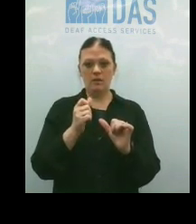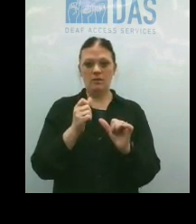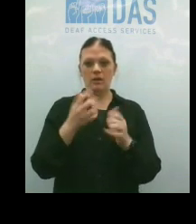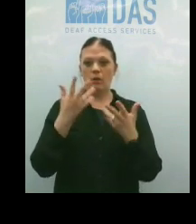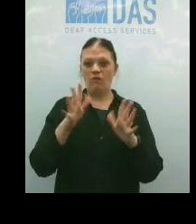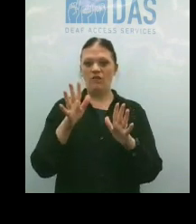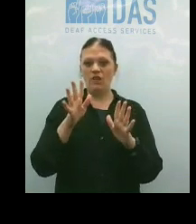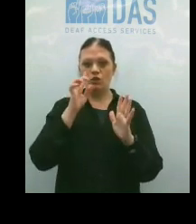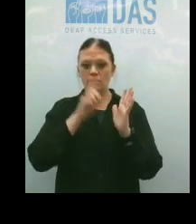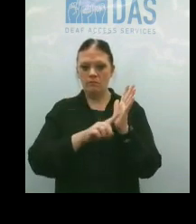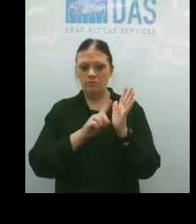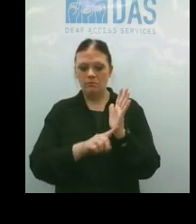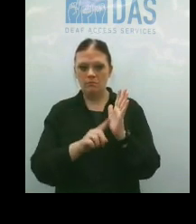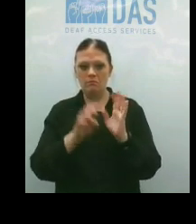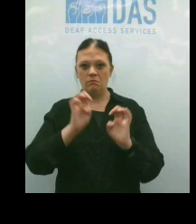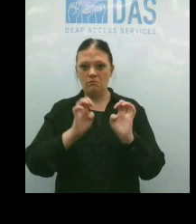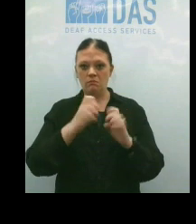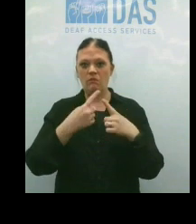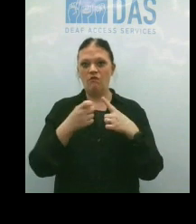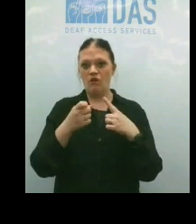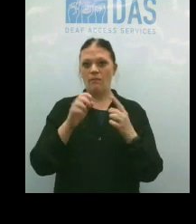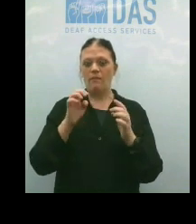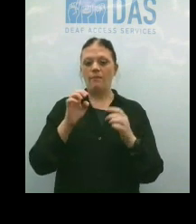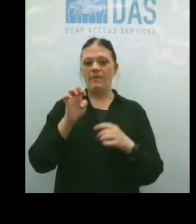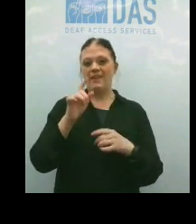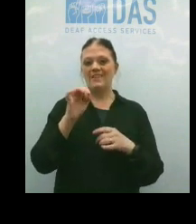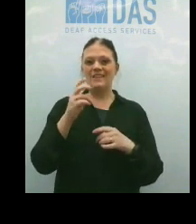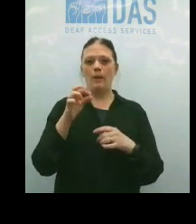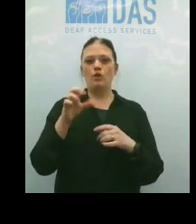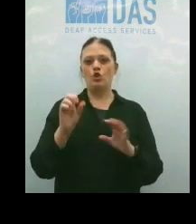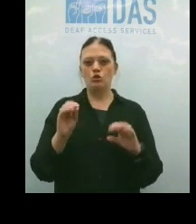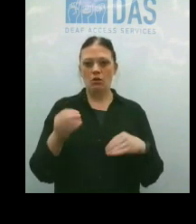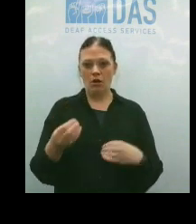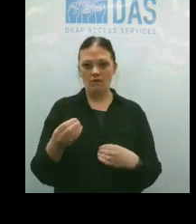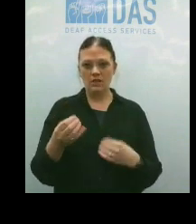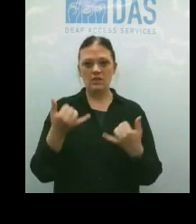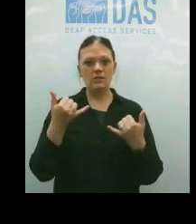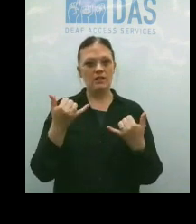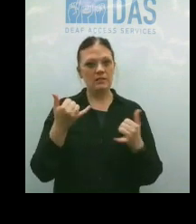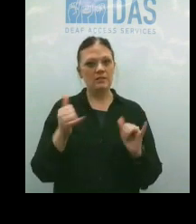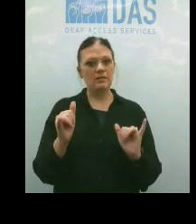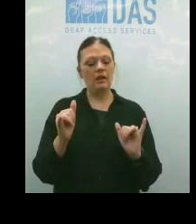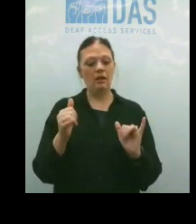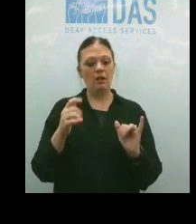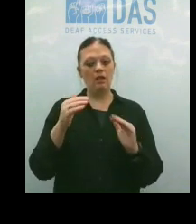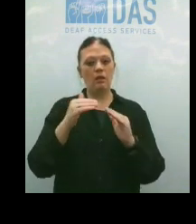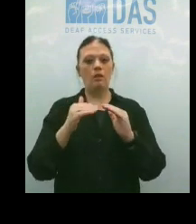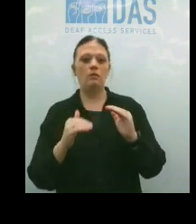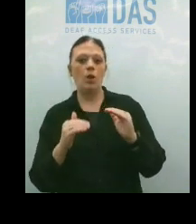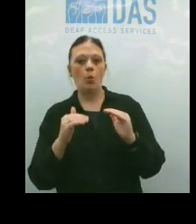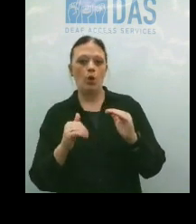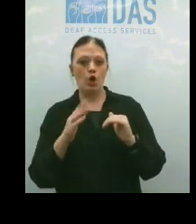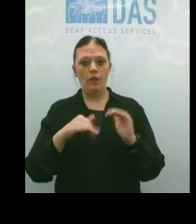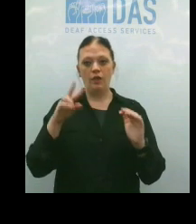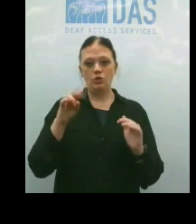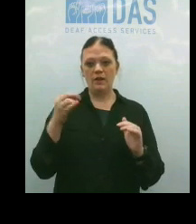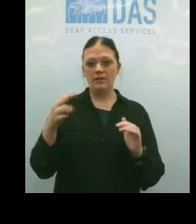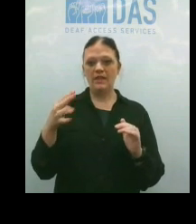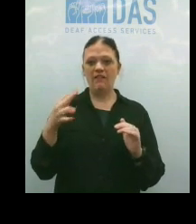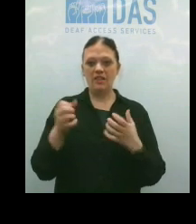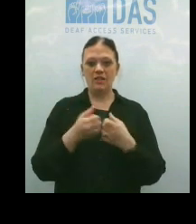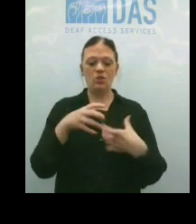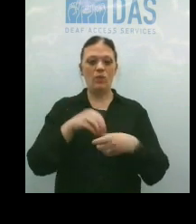examined, investigated by the medical examiner's office, it actually is still a little lower than 2017, and it's kind of